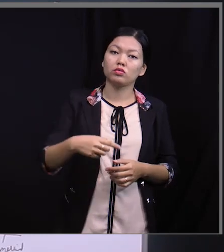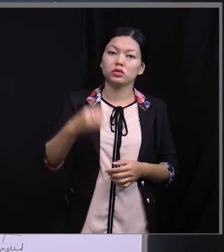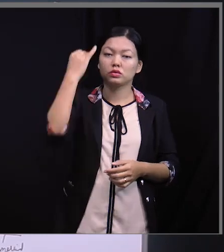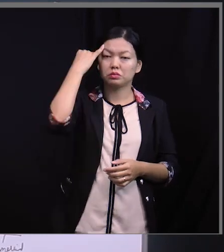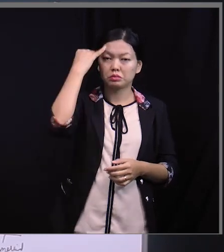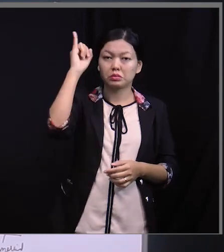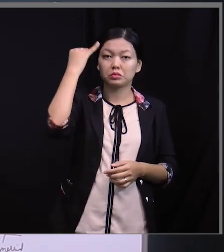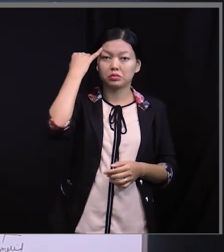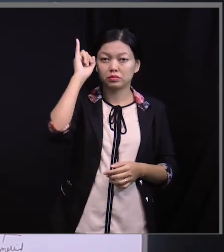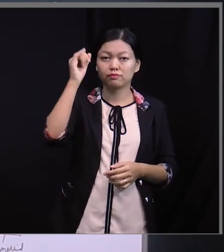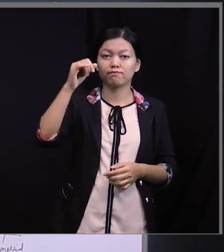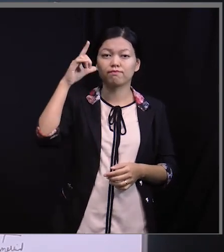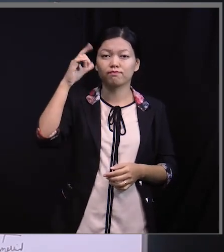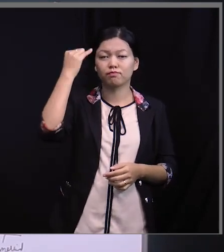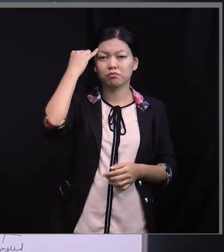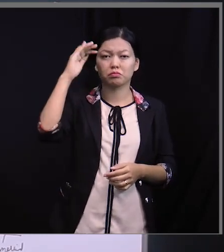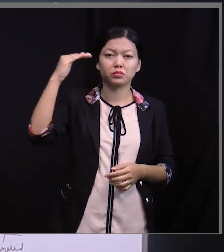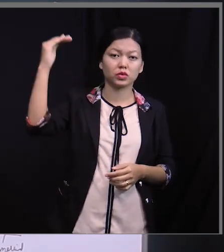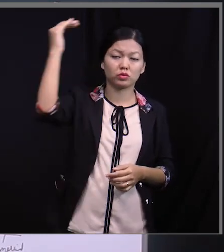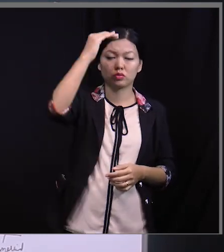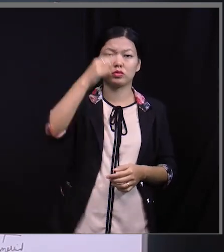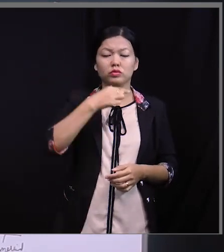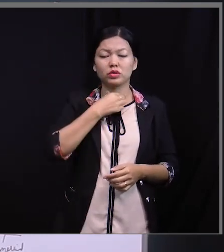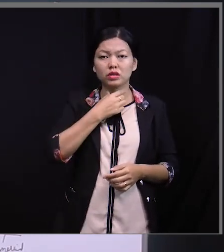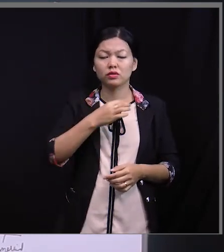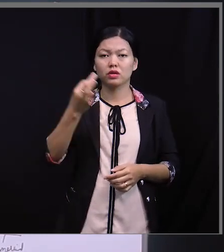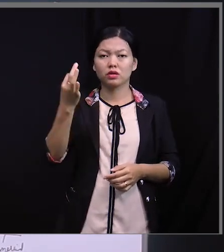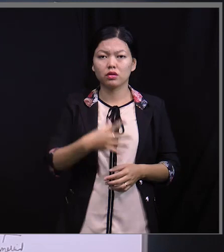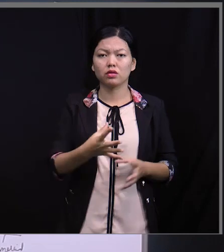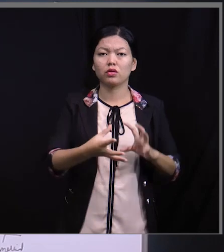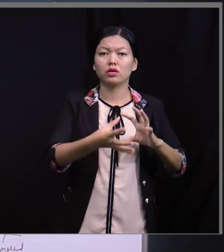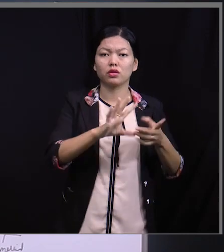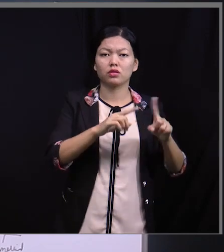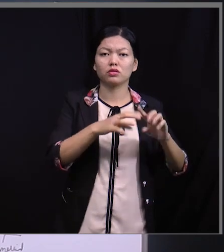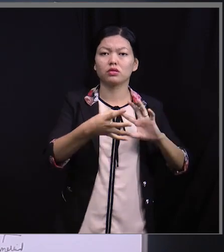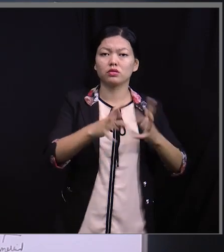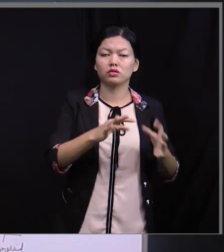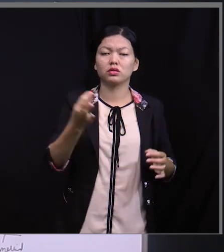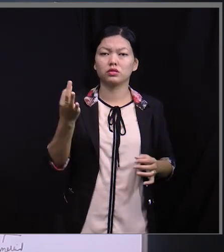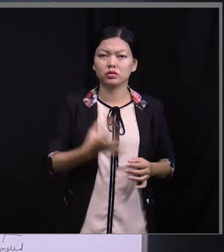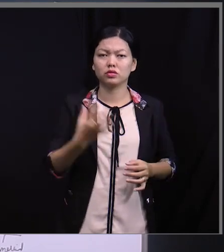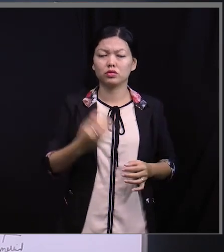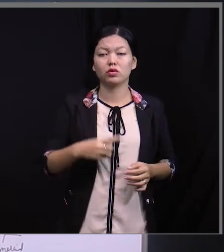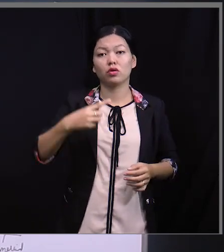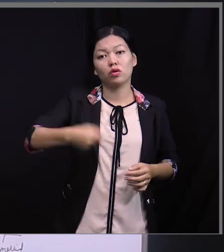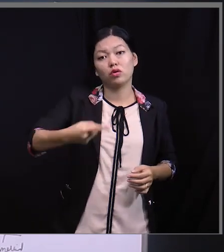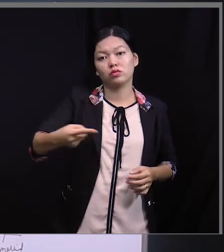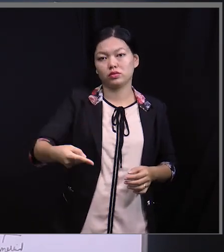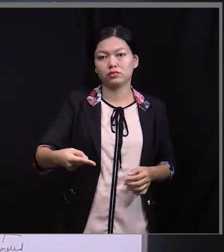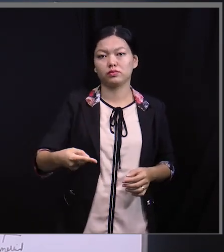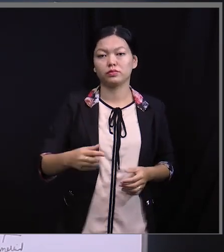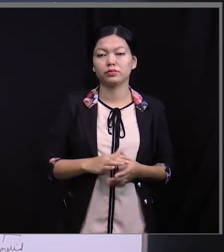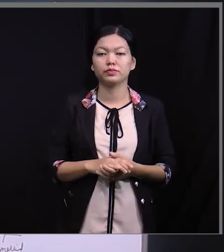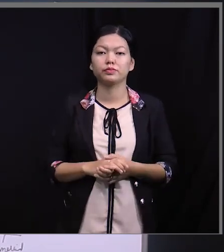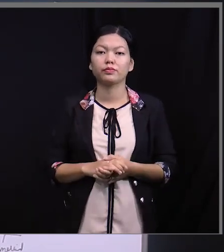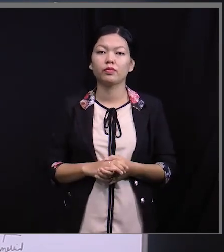not there before. So we, as an entrepreneur, we should think differently and be innovative. So entrepreneurs are